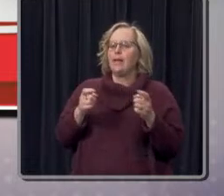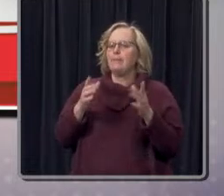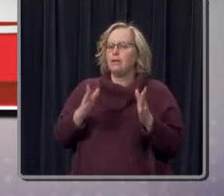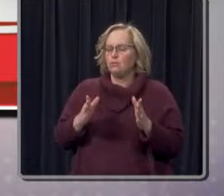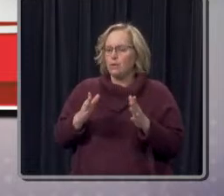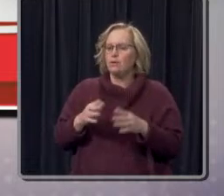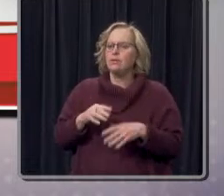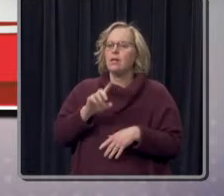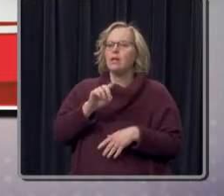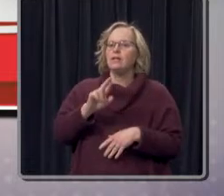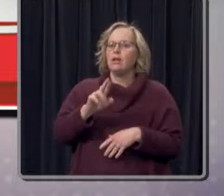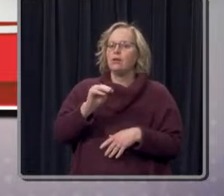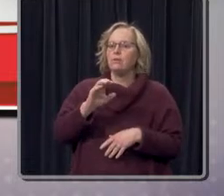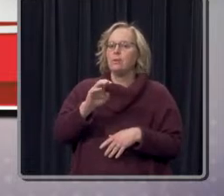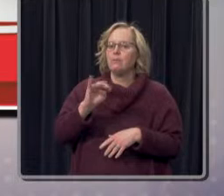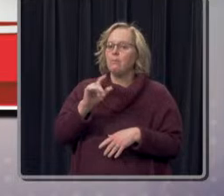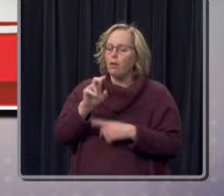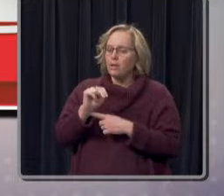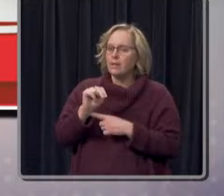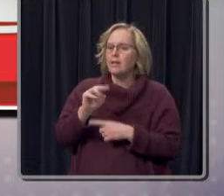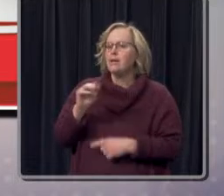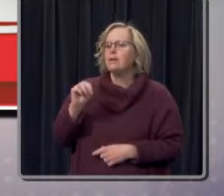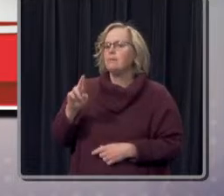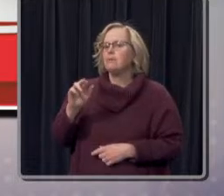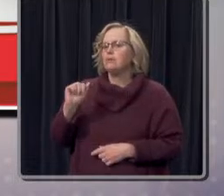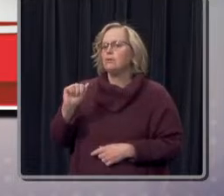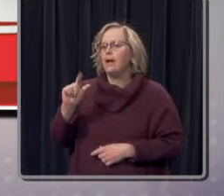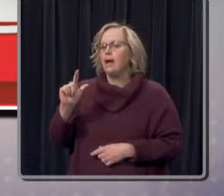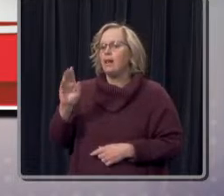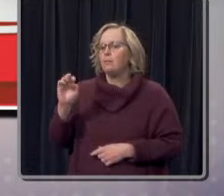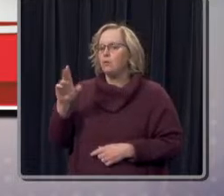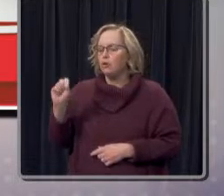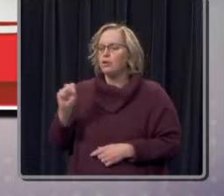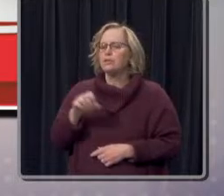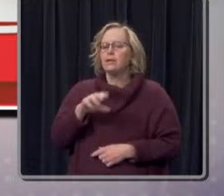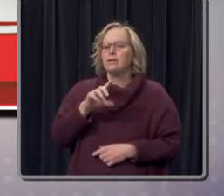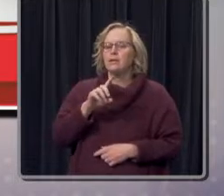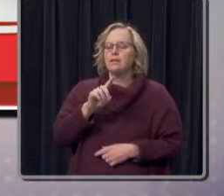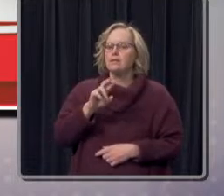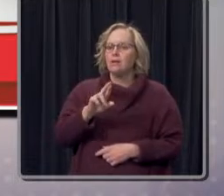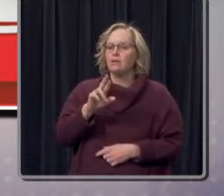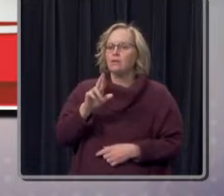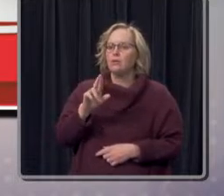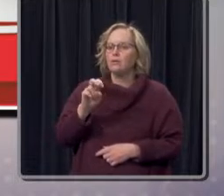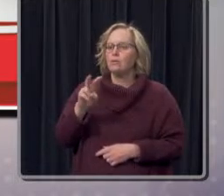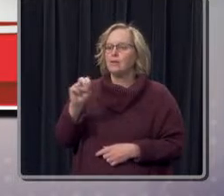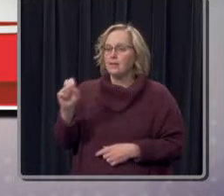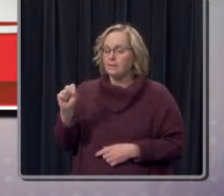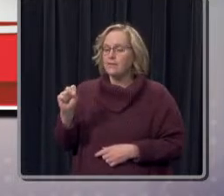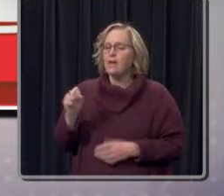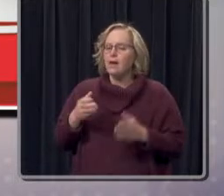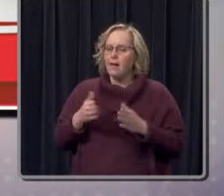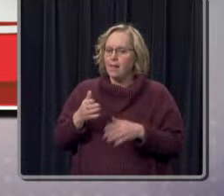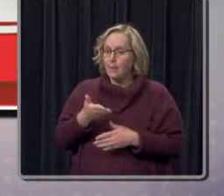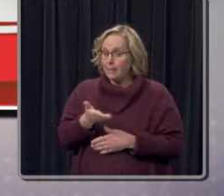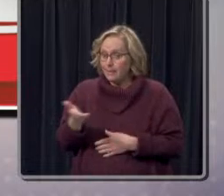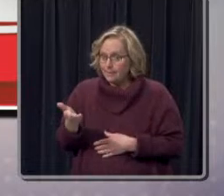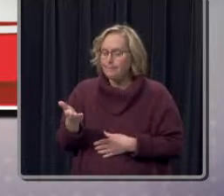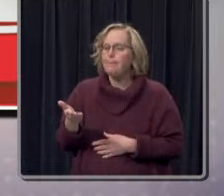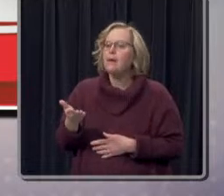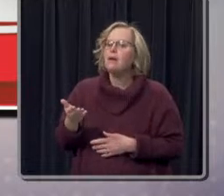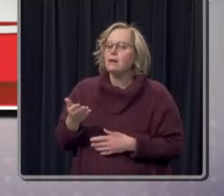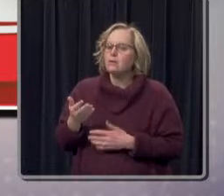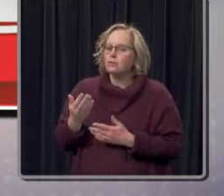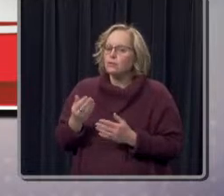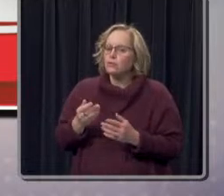look at Dr. McMullen and Mr. Albers and Dr. Reeves, it really is them allowing us to have time carved into every